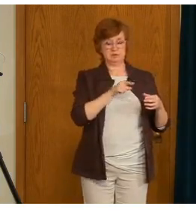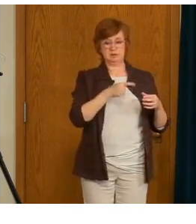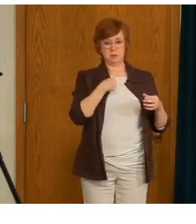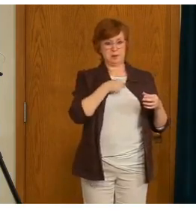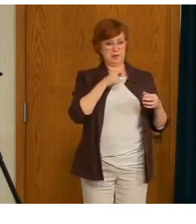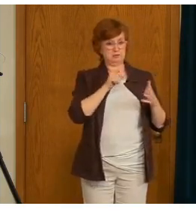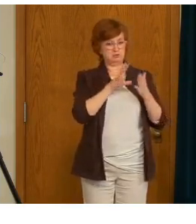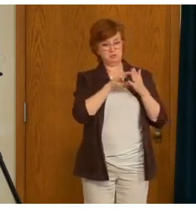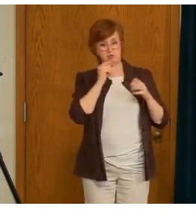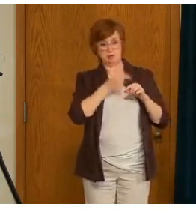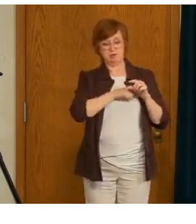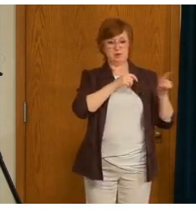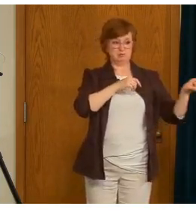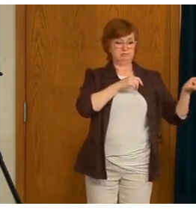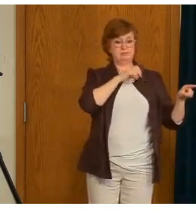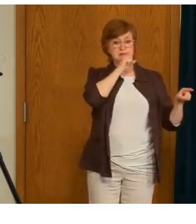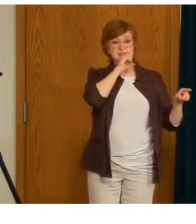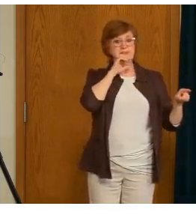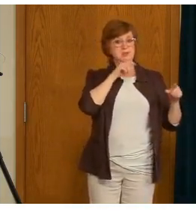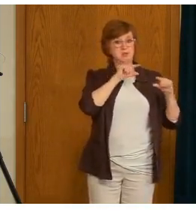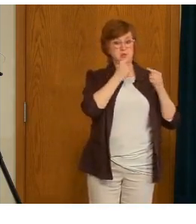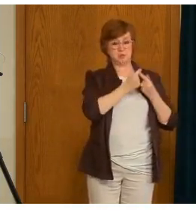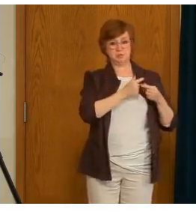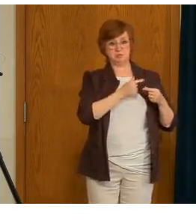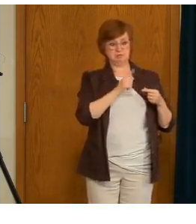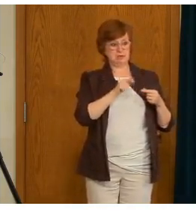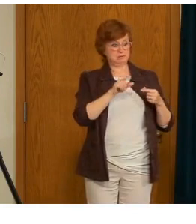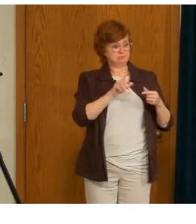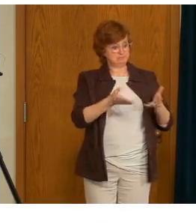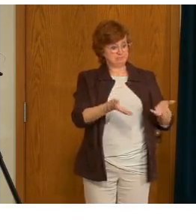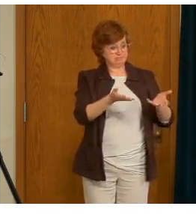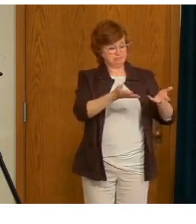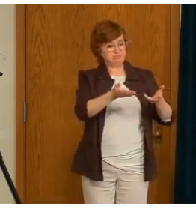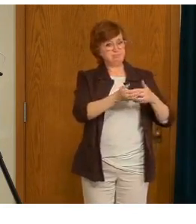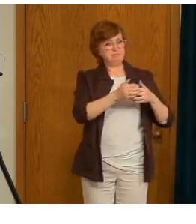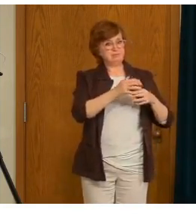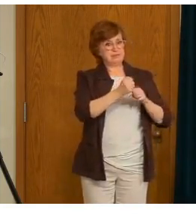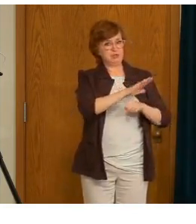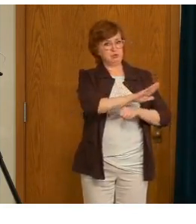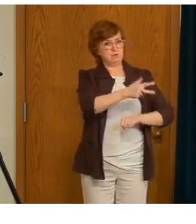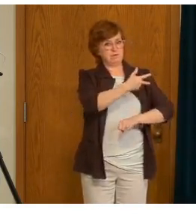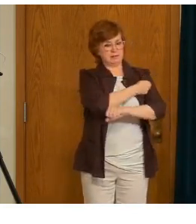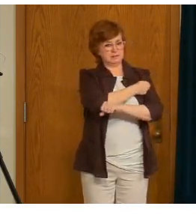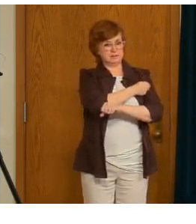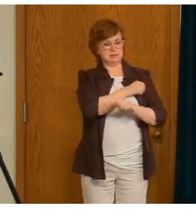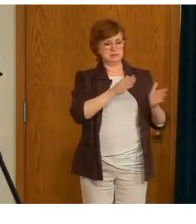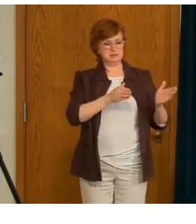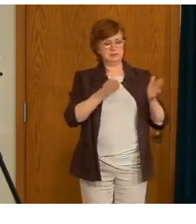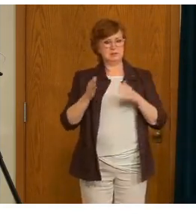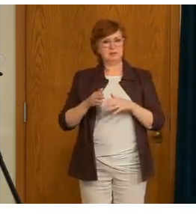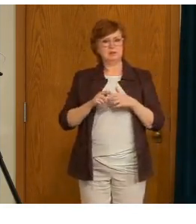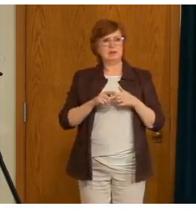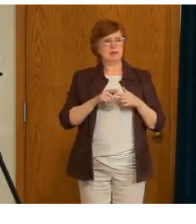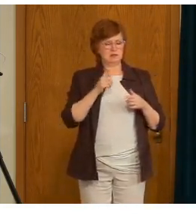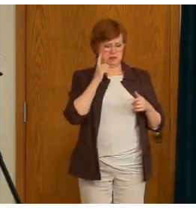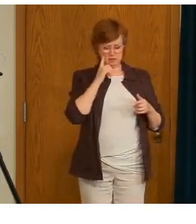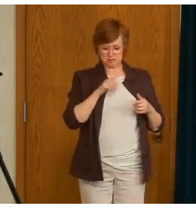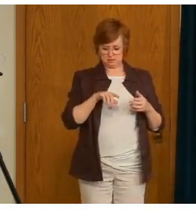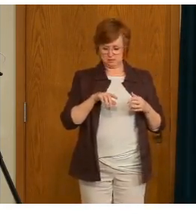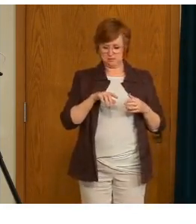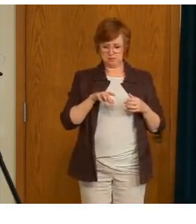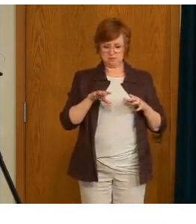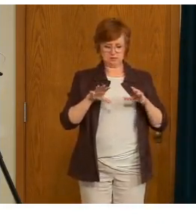our seniors and really ramp up our uptake. And then about 67% of